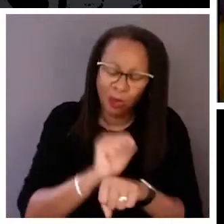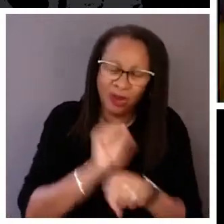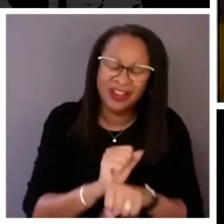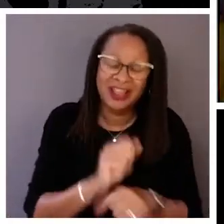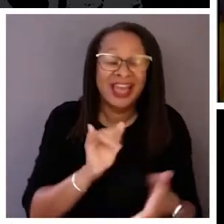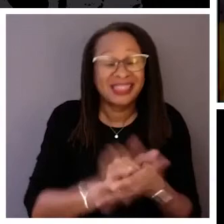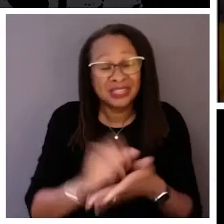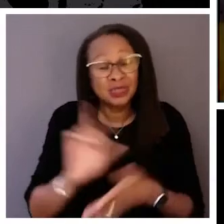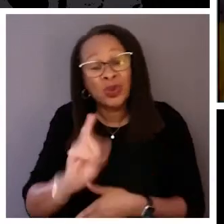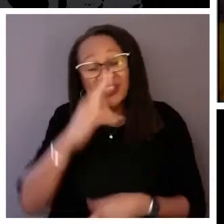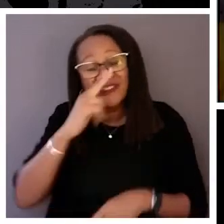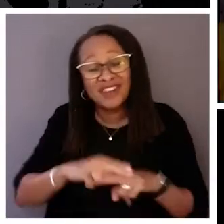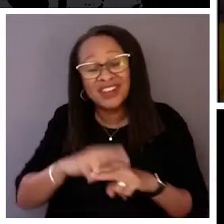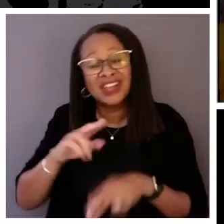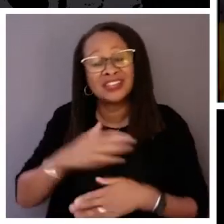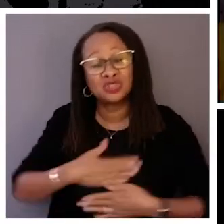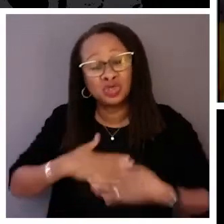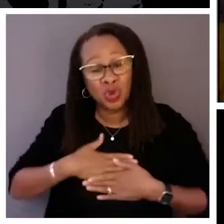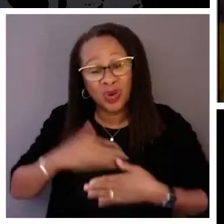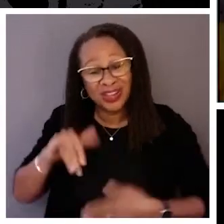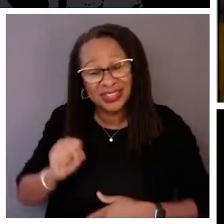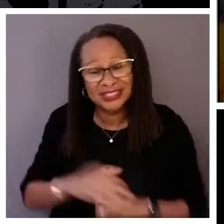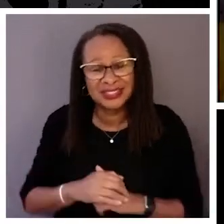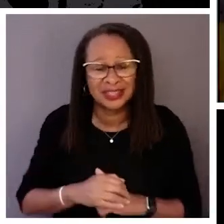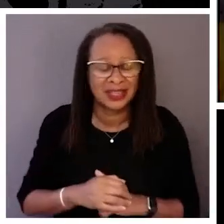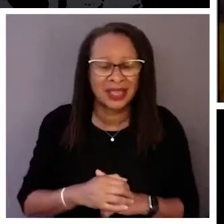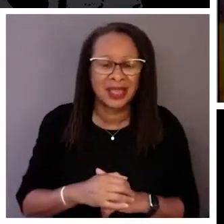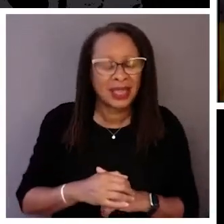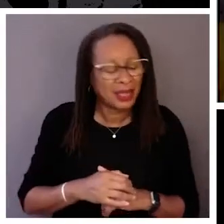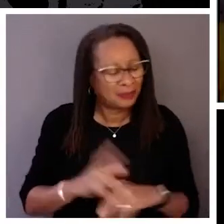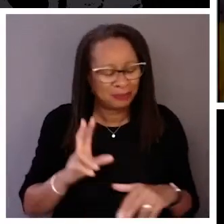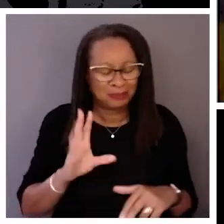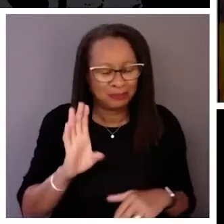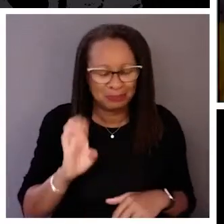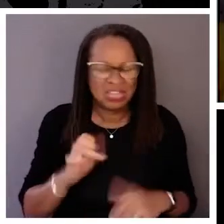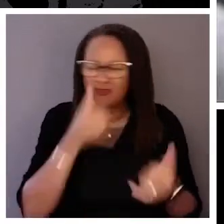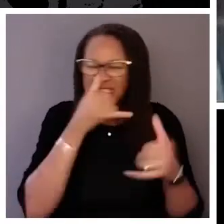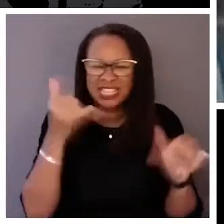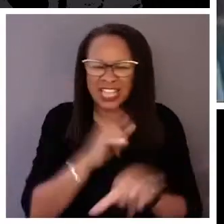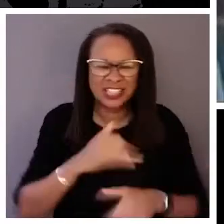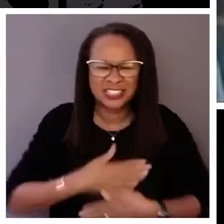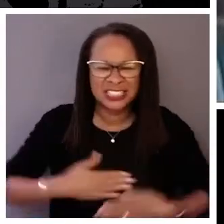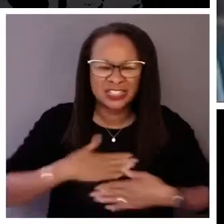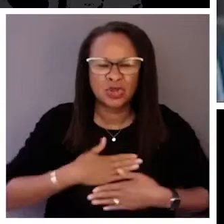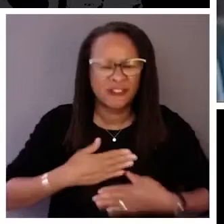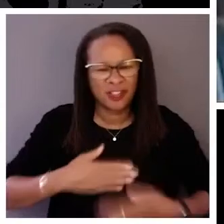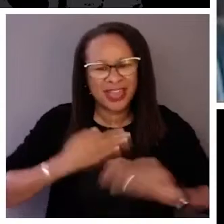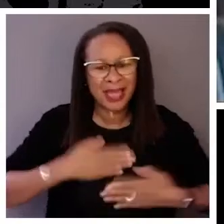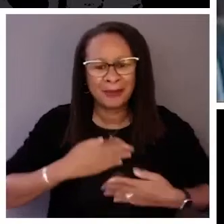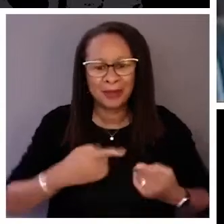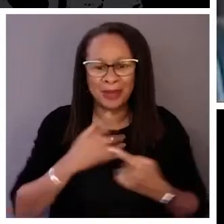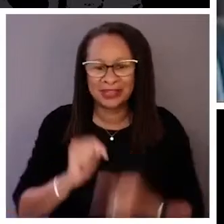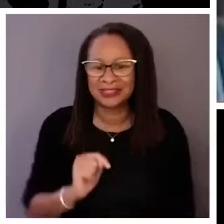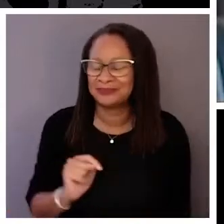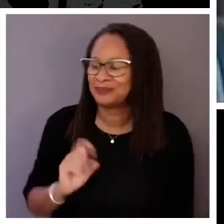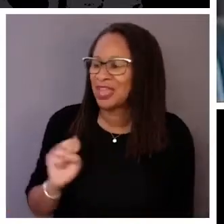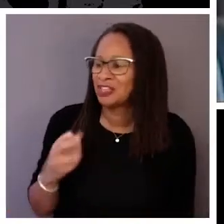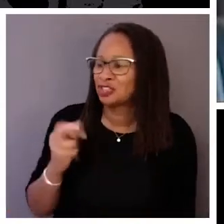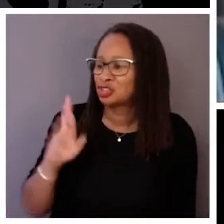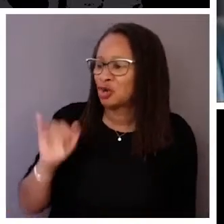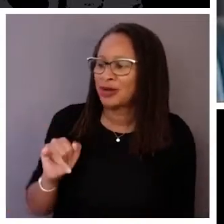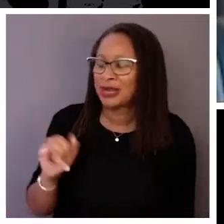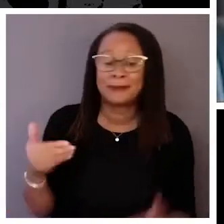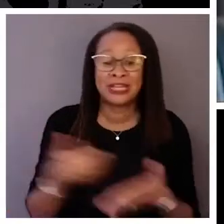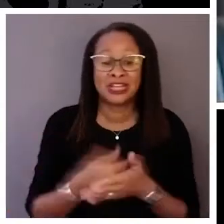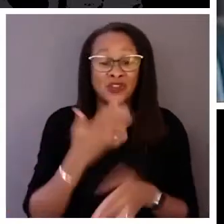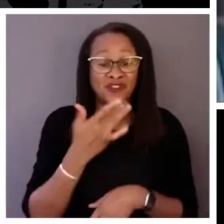is where the fun is and the joy is. So, be unreasonably joyful. And I take it from, it's my new